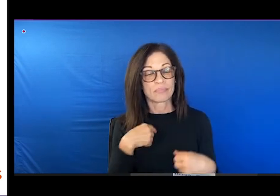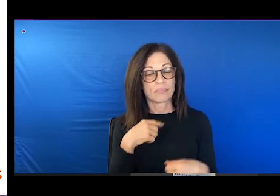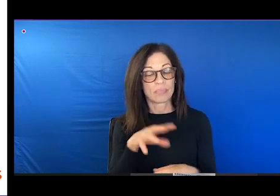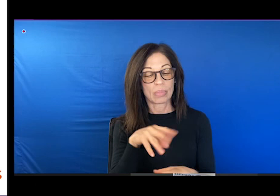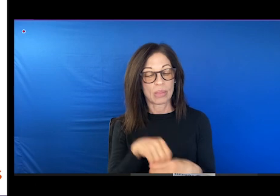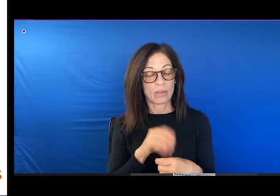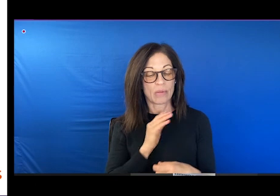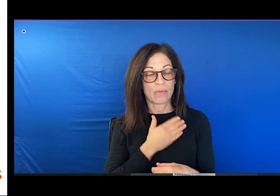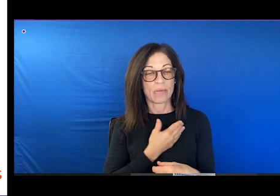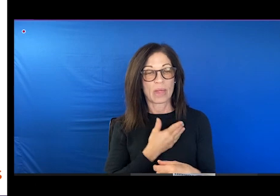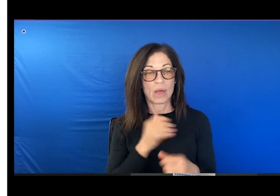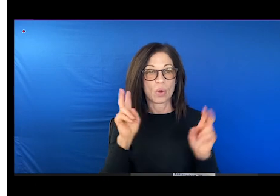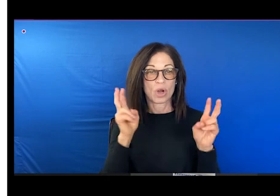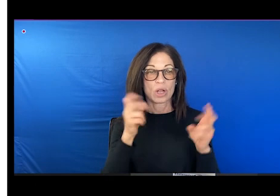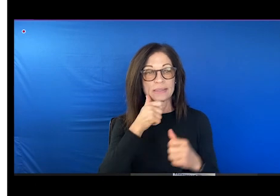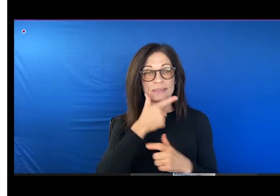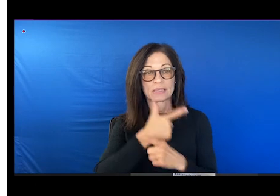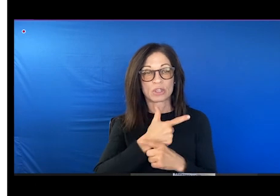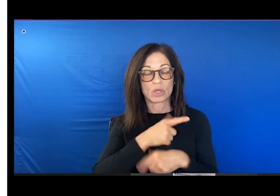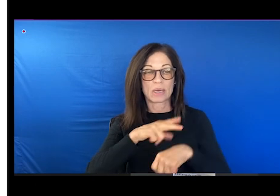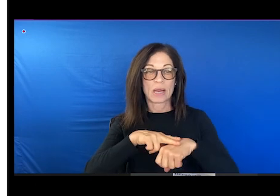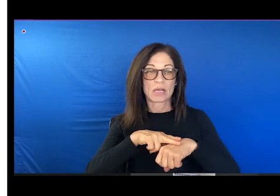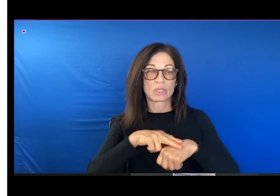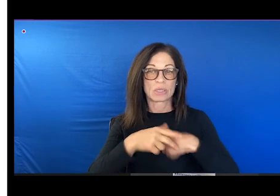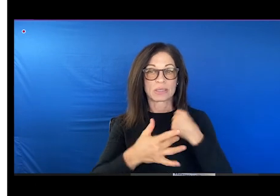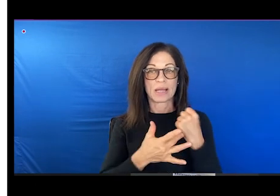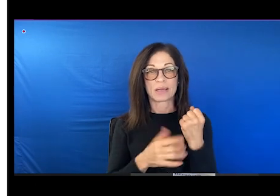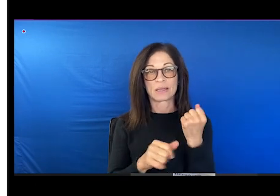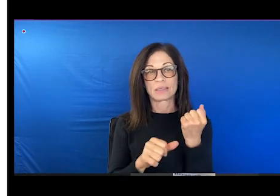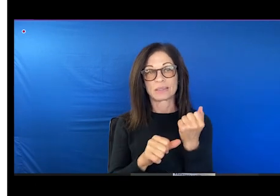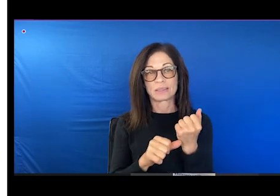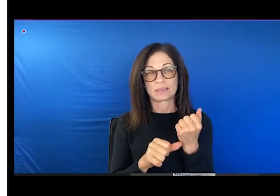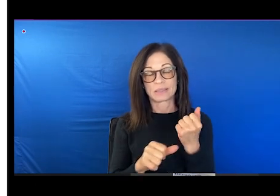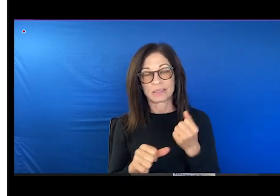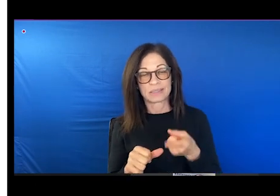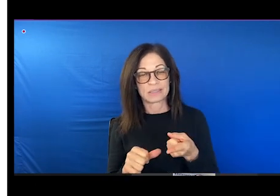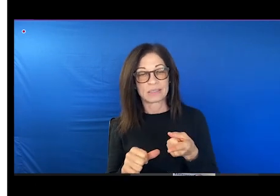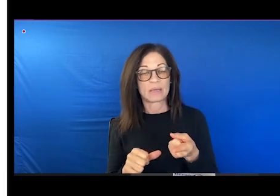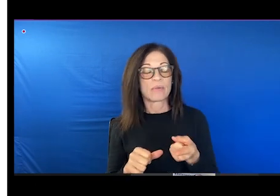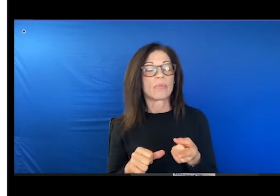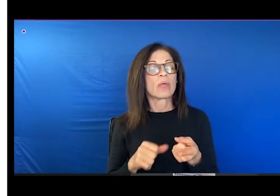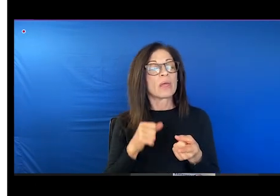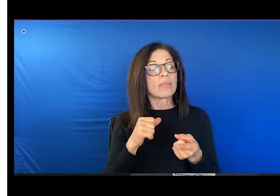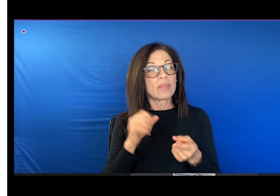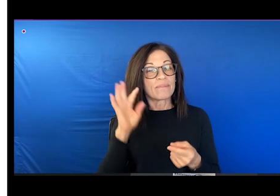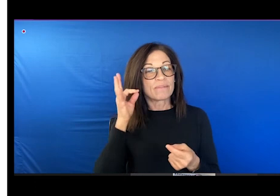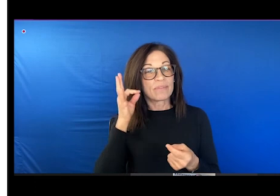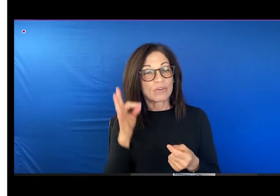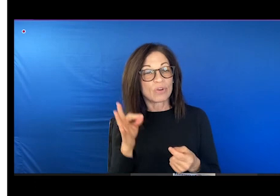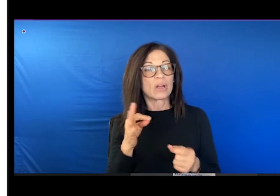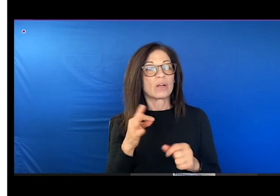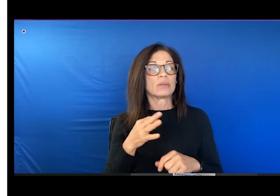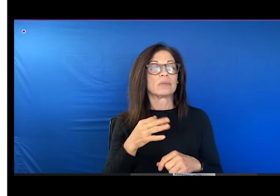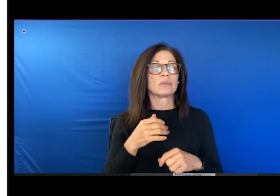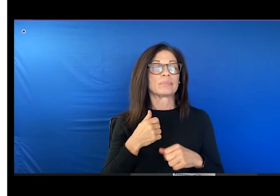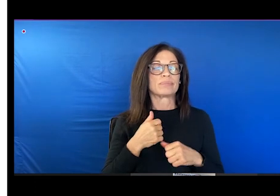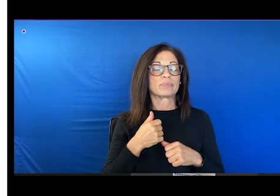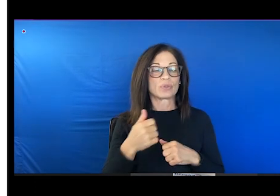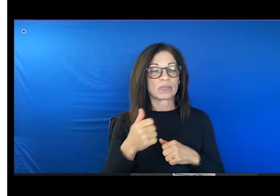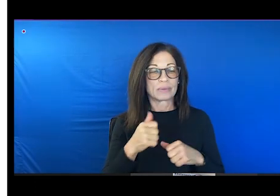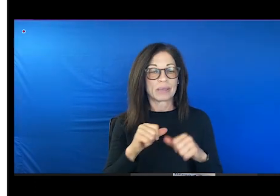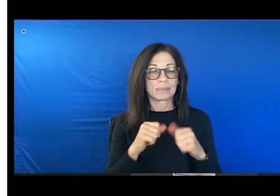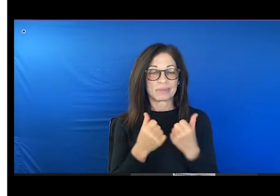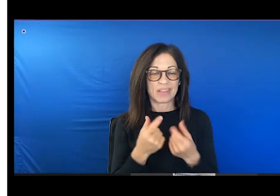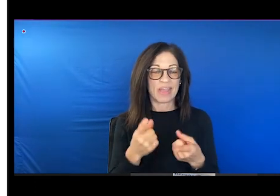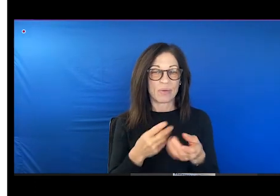slide, I included our sister National Technical Assistance Center. The Federal Transit Administration, just like the